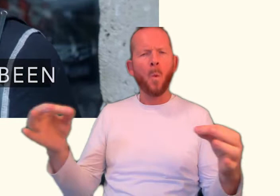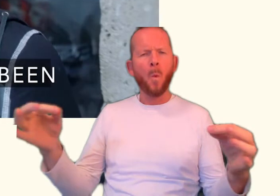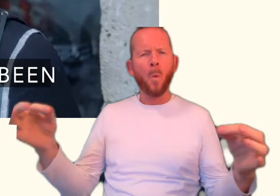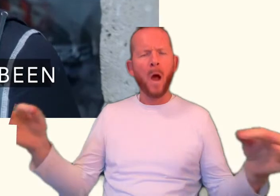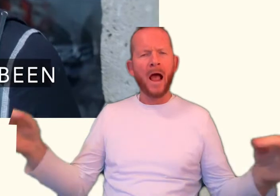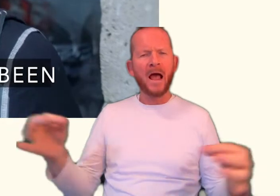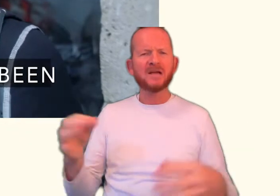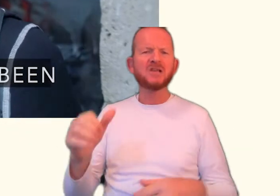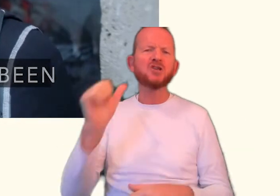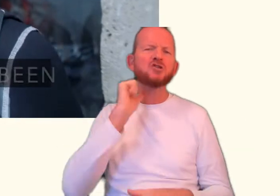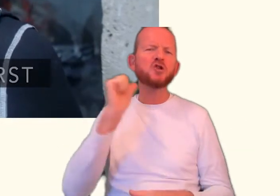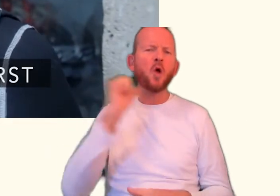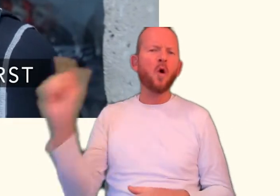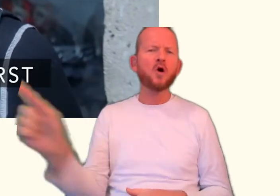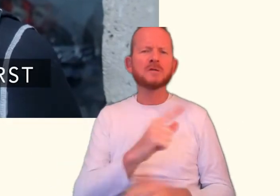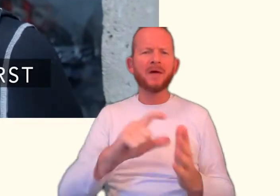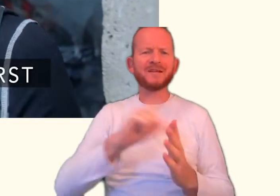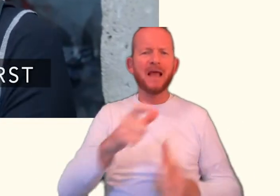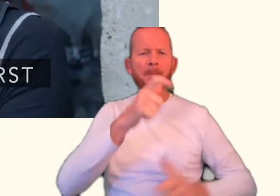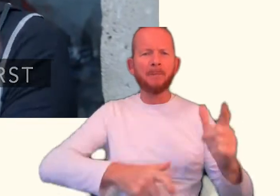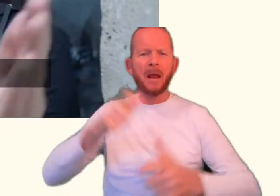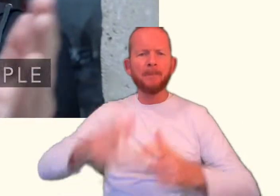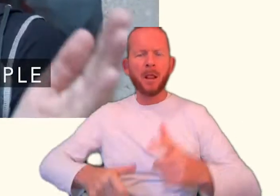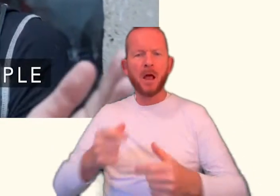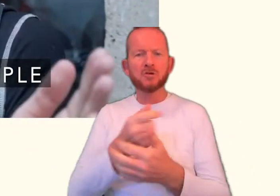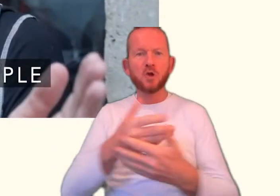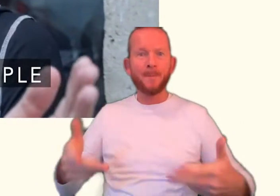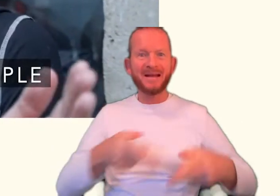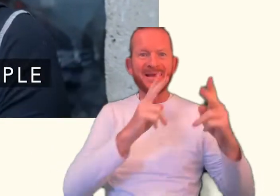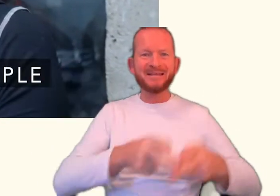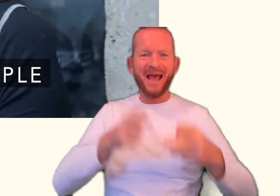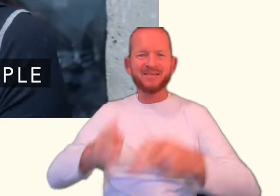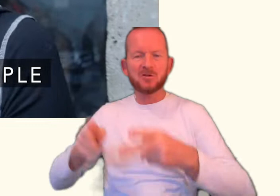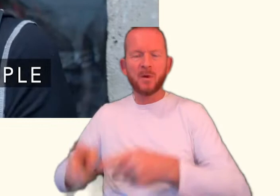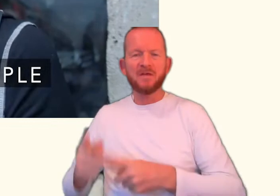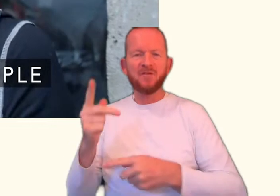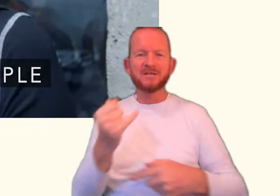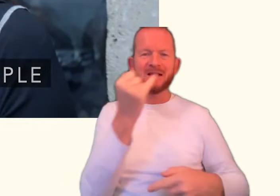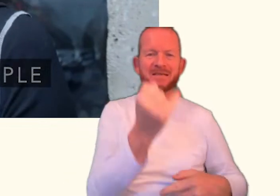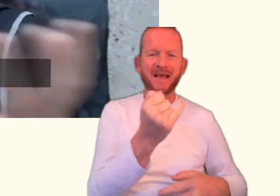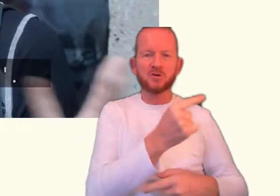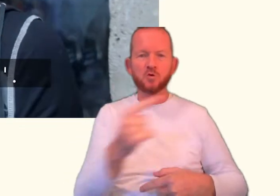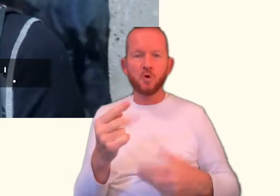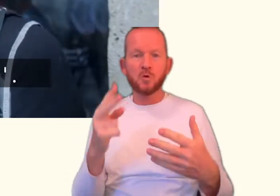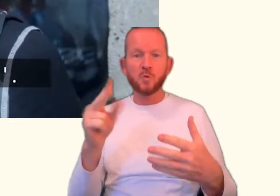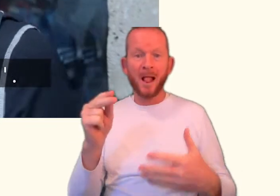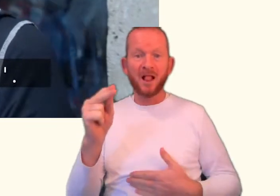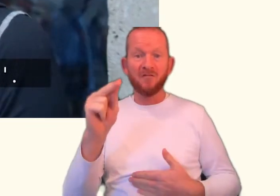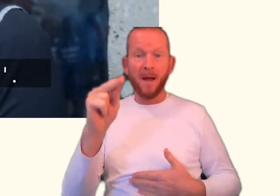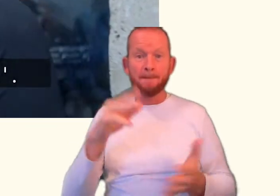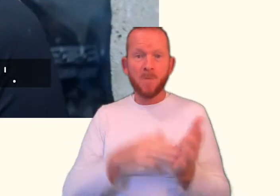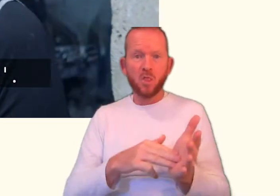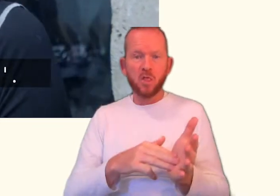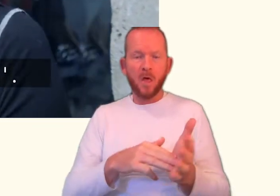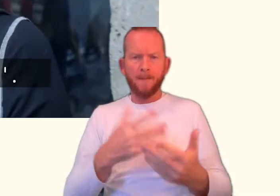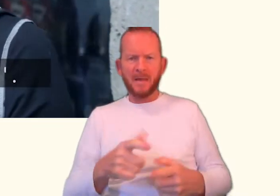slaughter of disabled people. There have been so many deaths within the first 6 to 12 months of people being deemed fit to work, capable